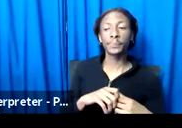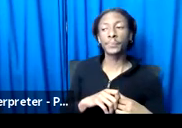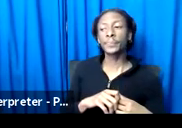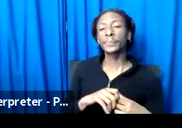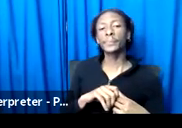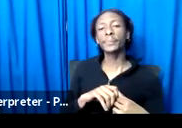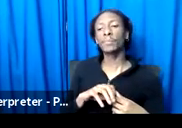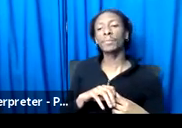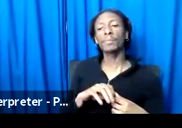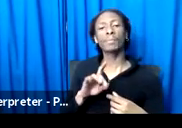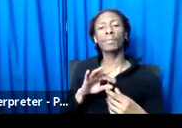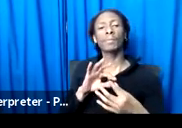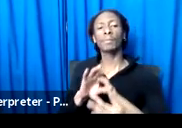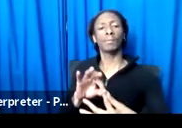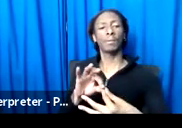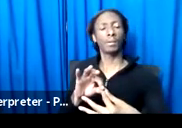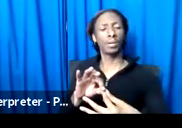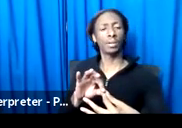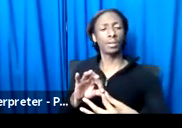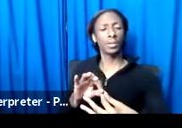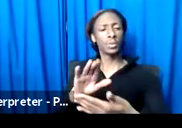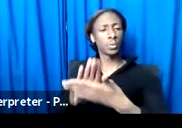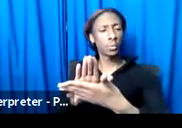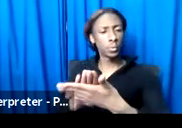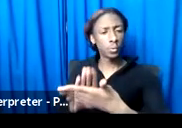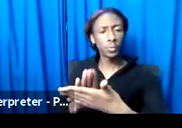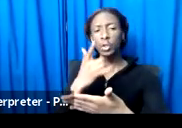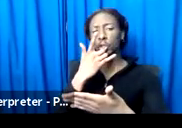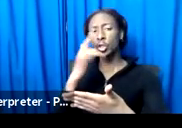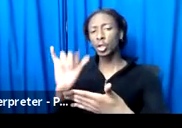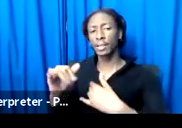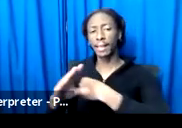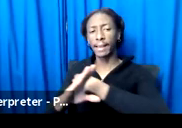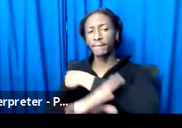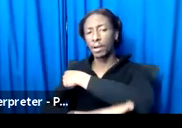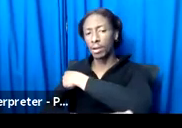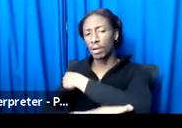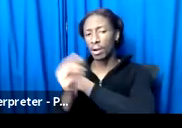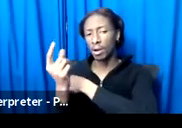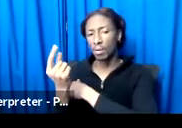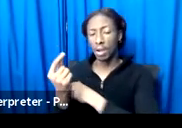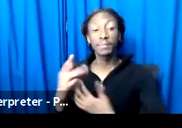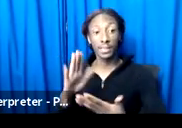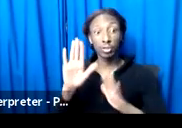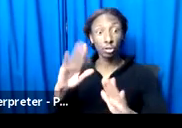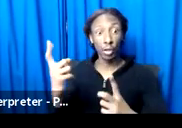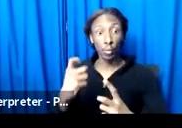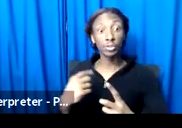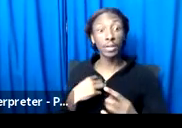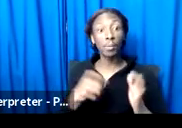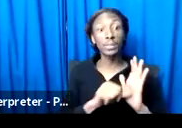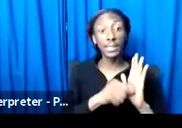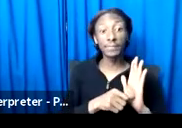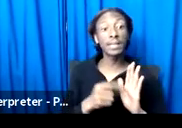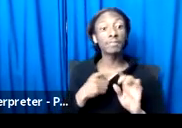what school will look like in the fall. And that is a really great question. And one of the things I want to underscore is, from the